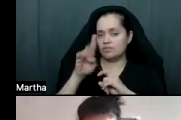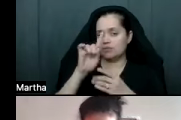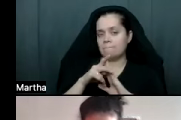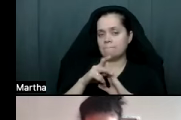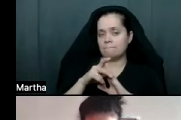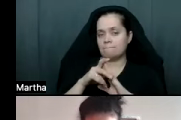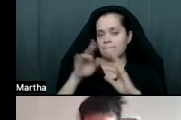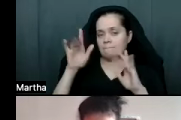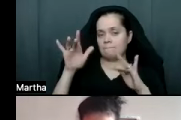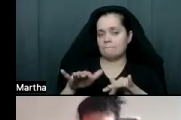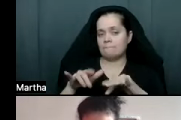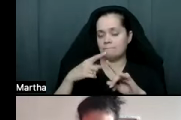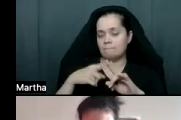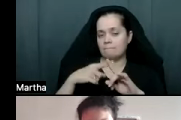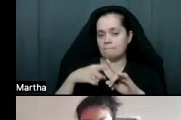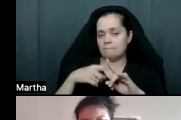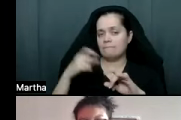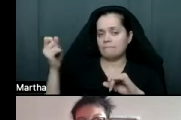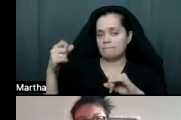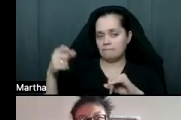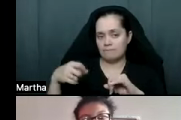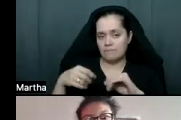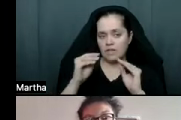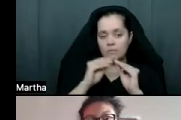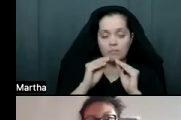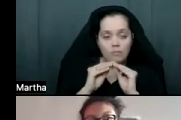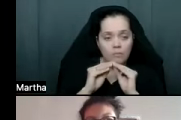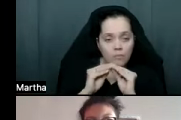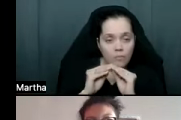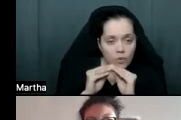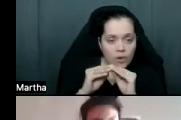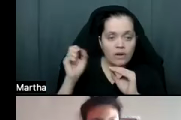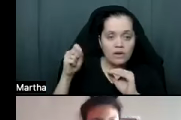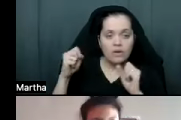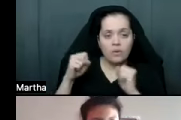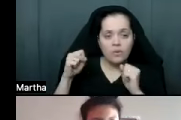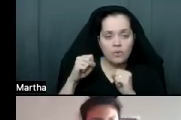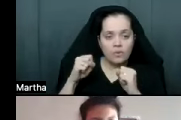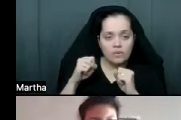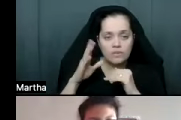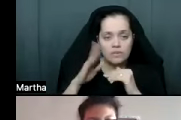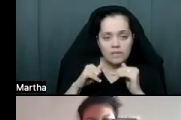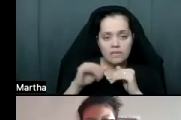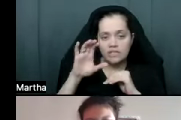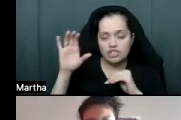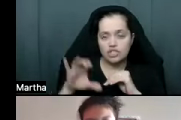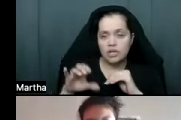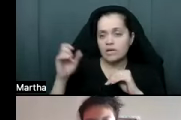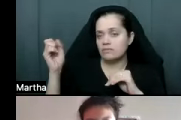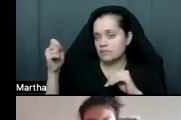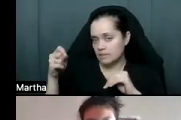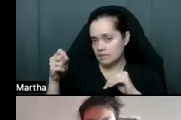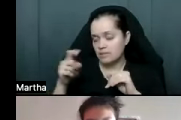Snowfall, temperature, yes. More, yeah, colder than in Chicago, but still